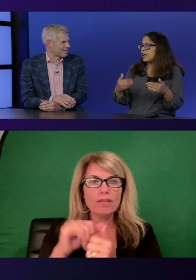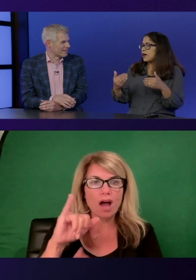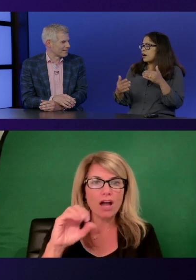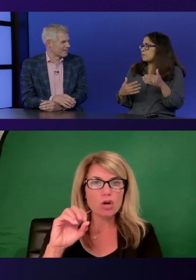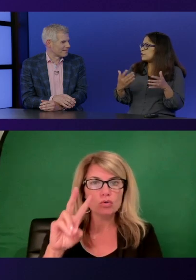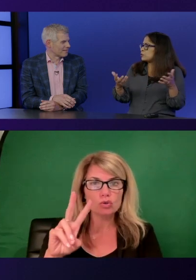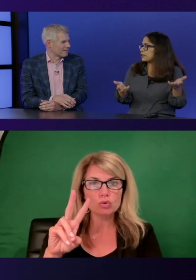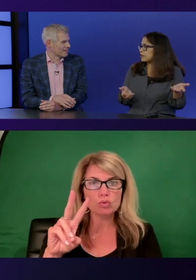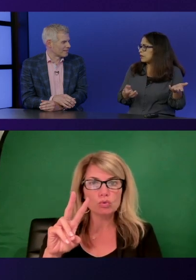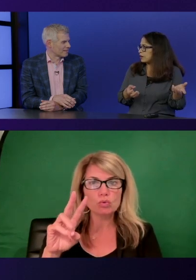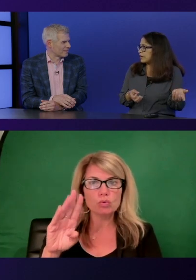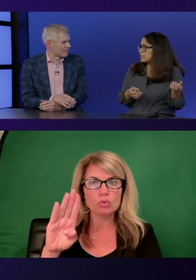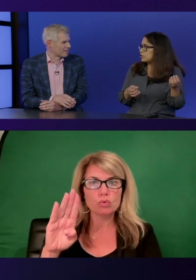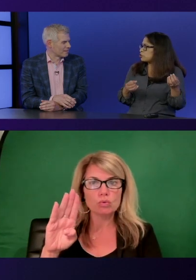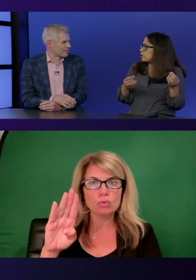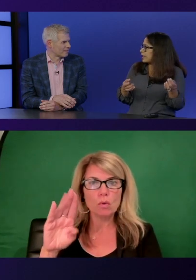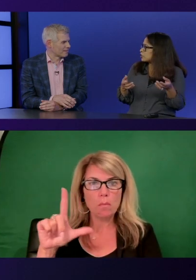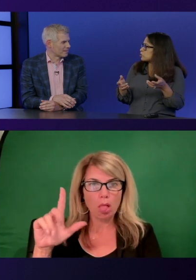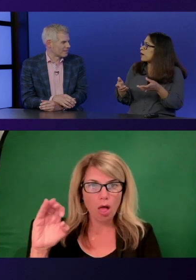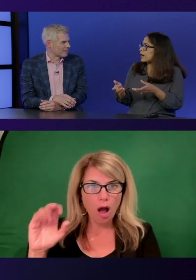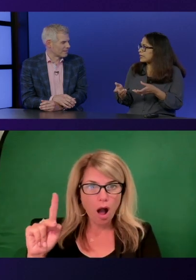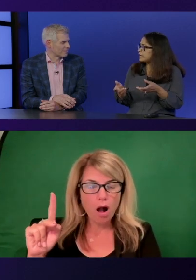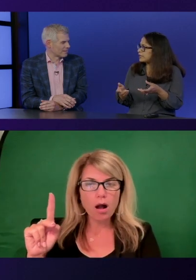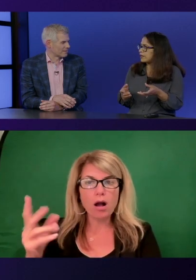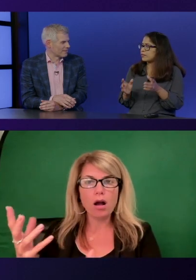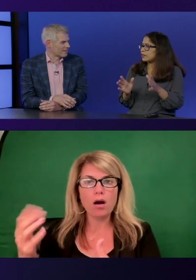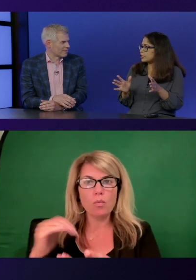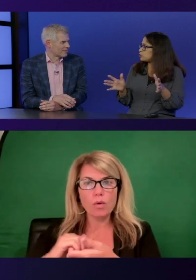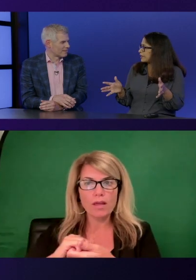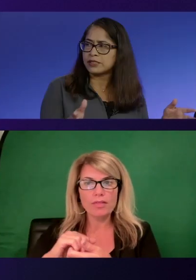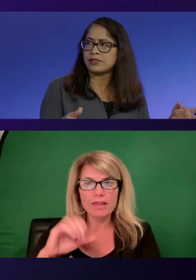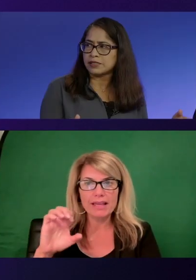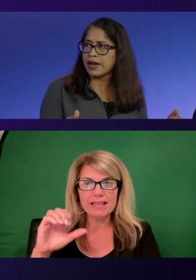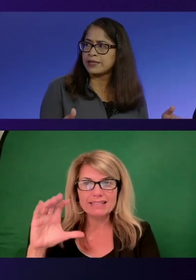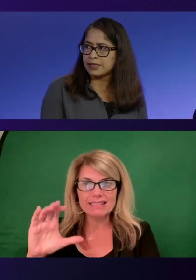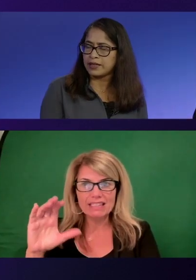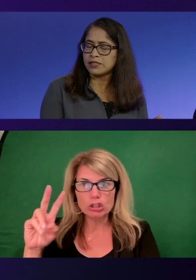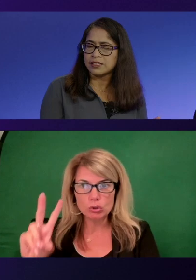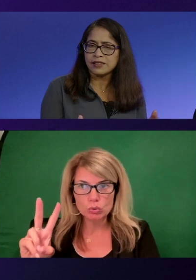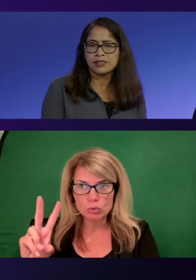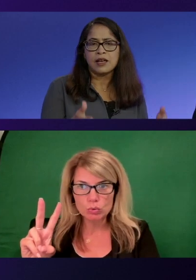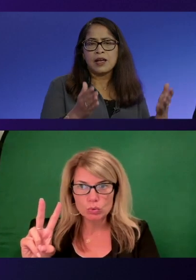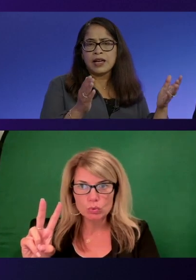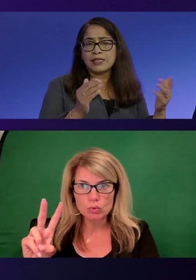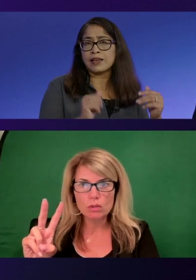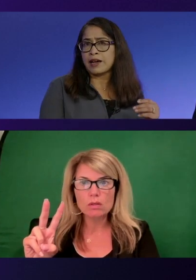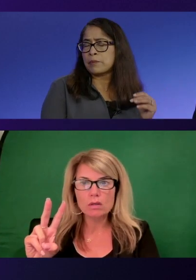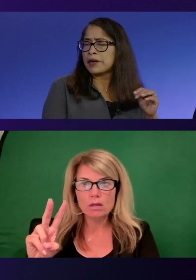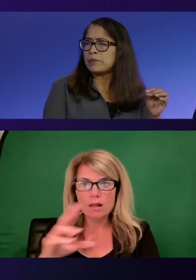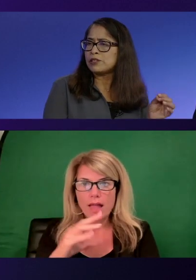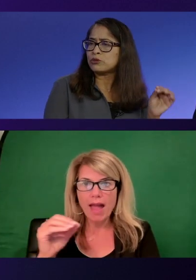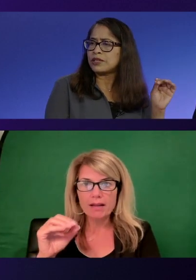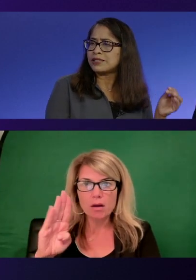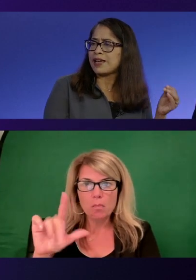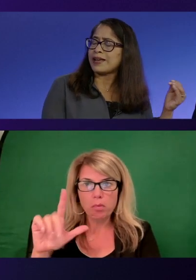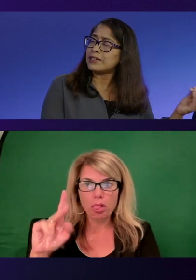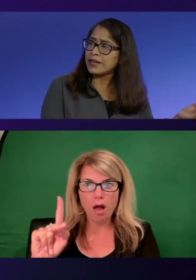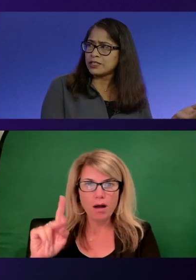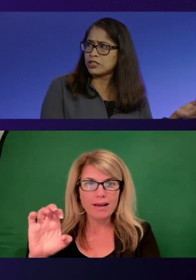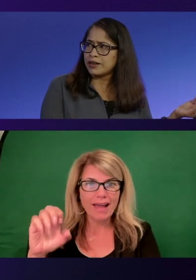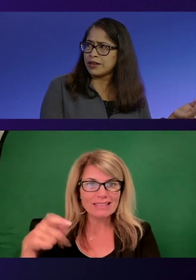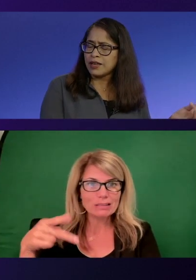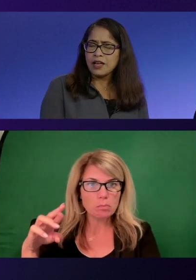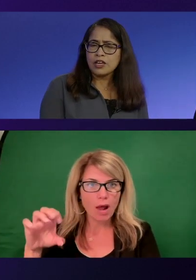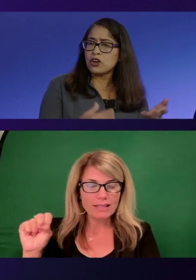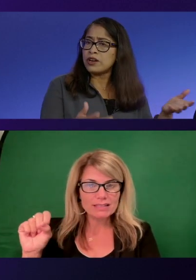storage coupled with EC2 X2 IEDN 32XL size instance is comparable to the SAN